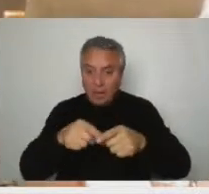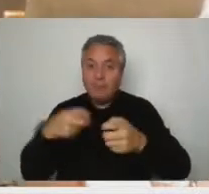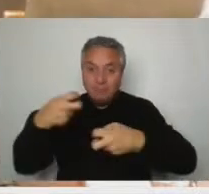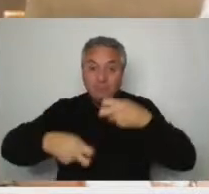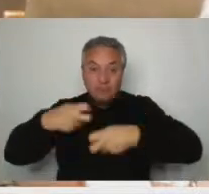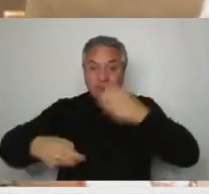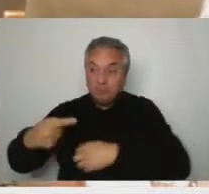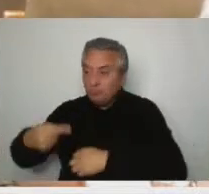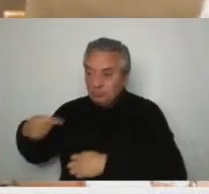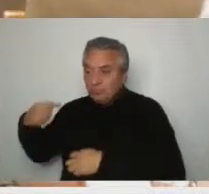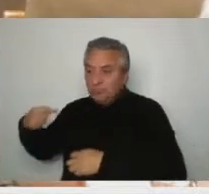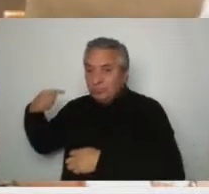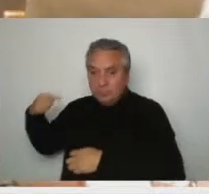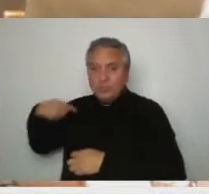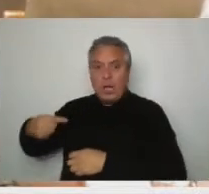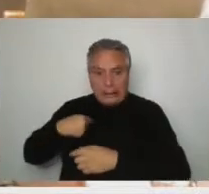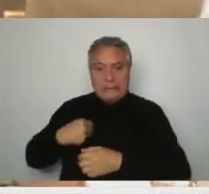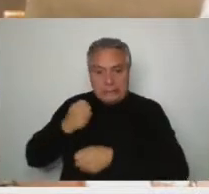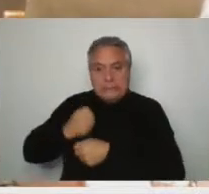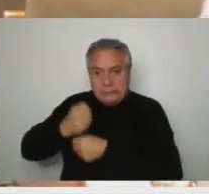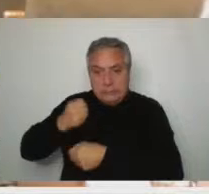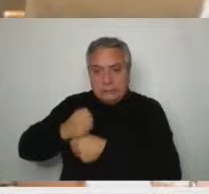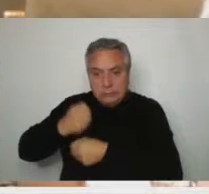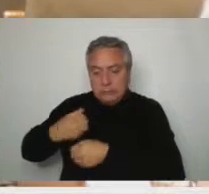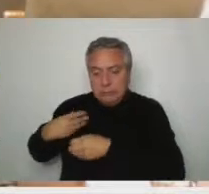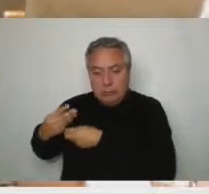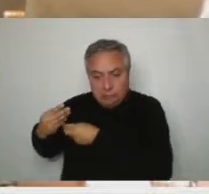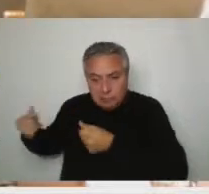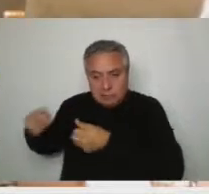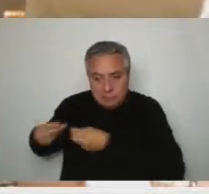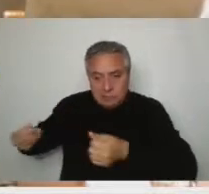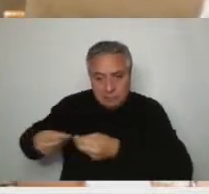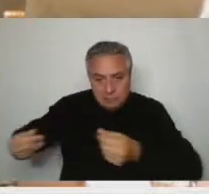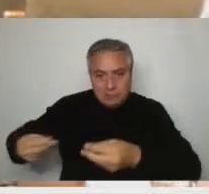failures or failings, if you will, of the system?